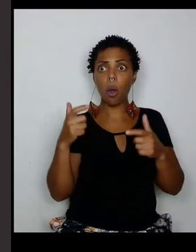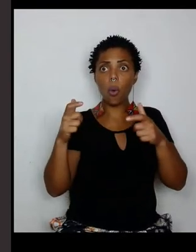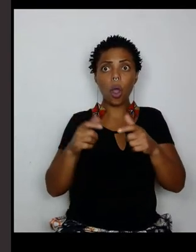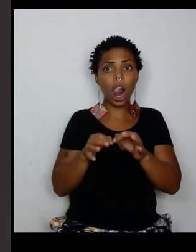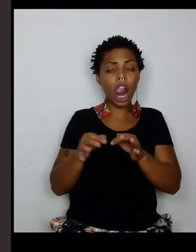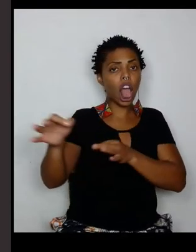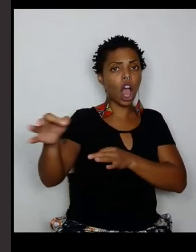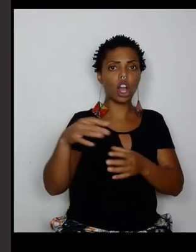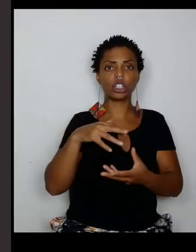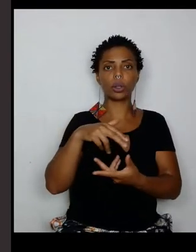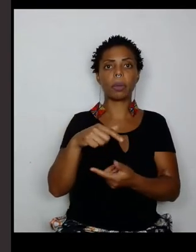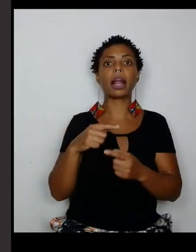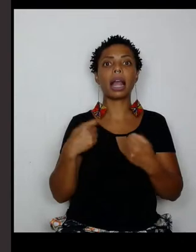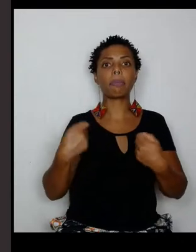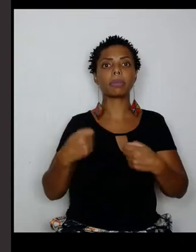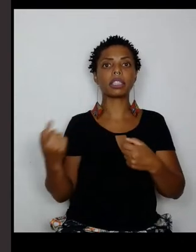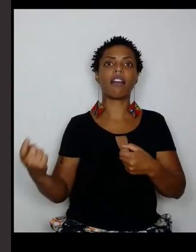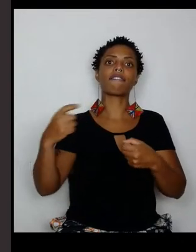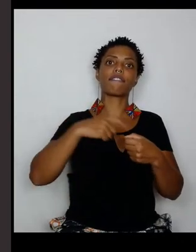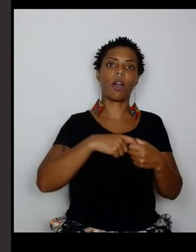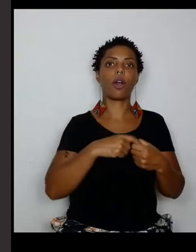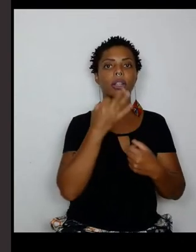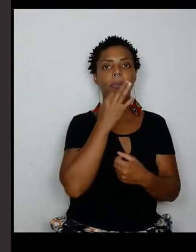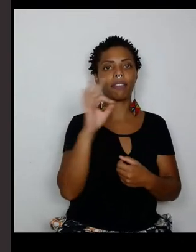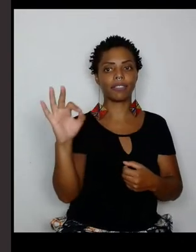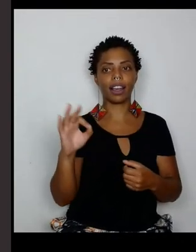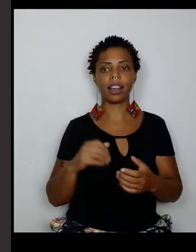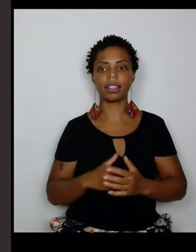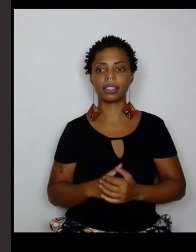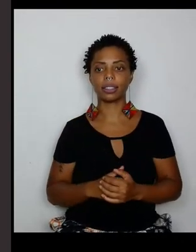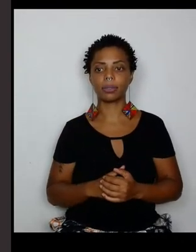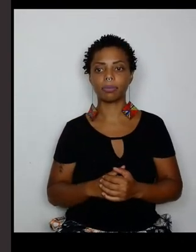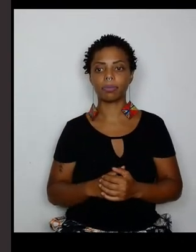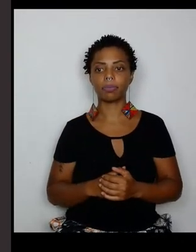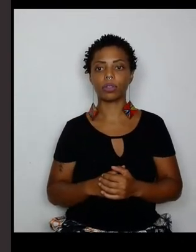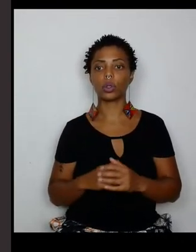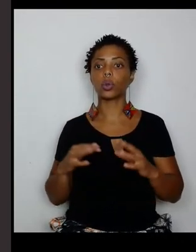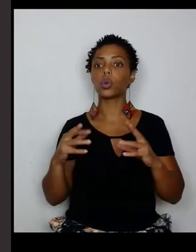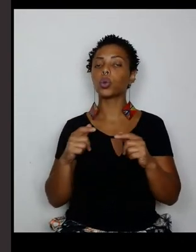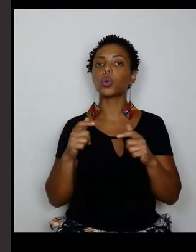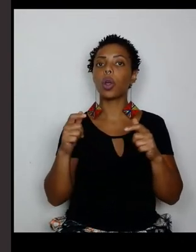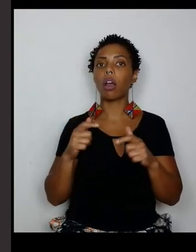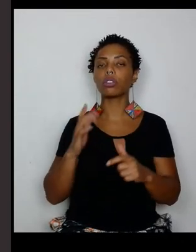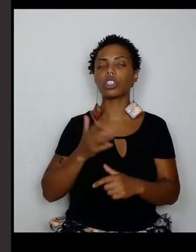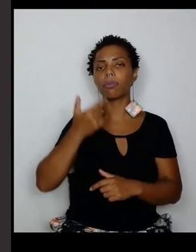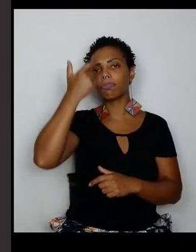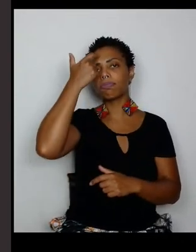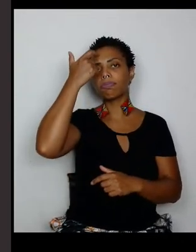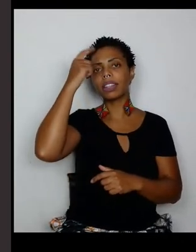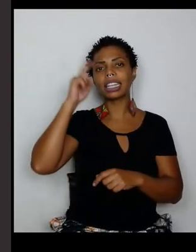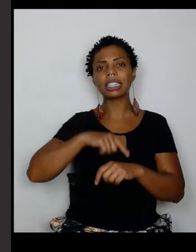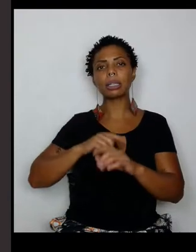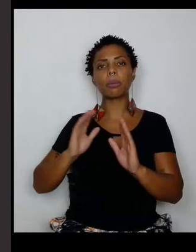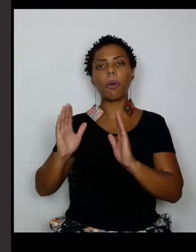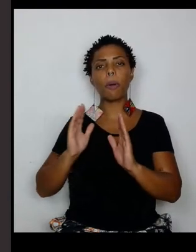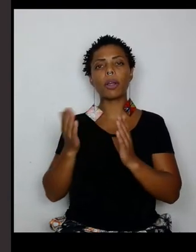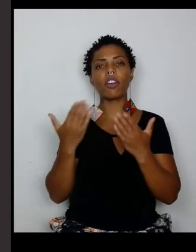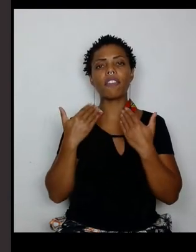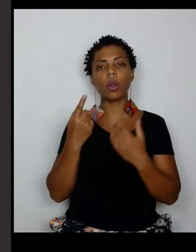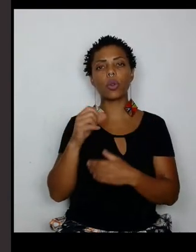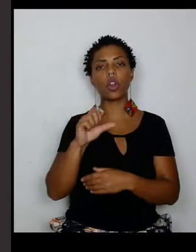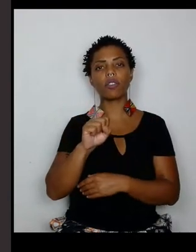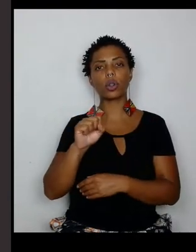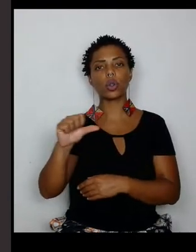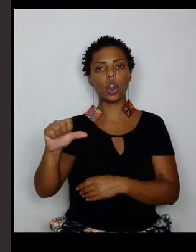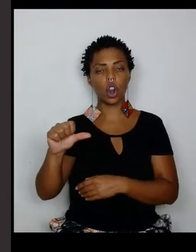as far away as they wanted all that was on my mind that summer of 1989 when i delivered a paper on the artist at the international congress